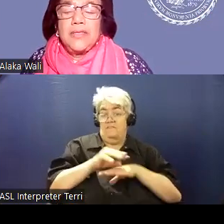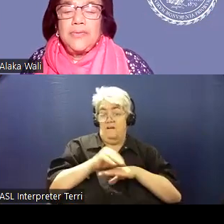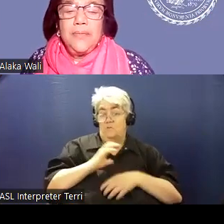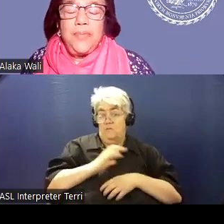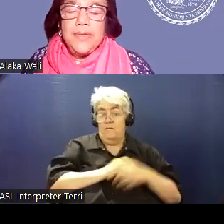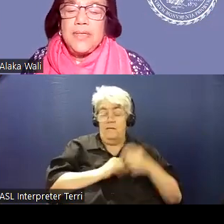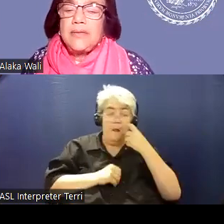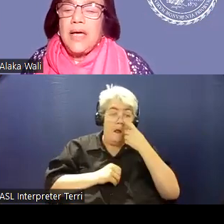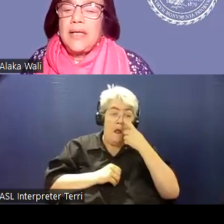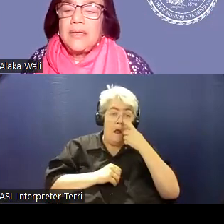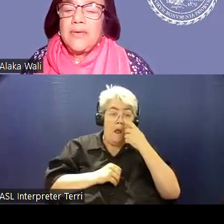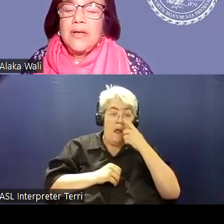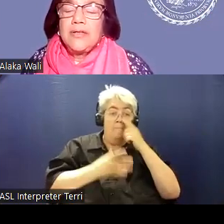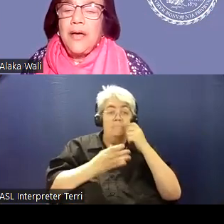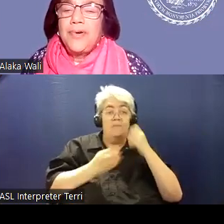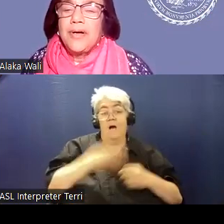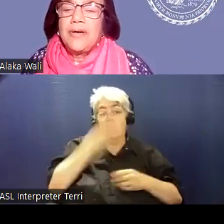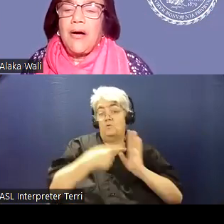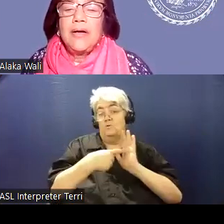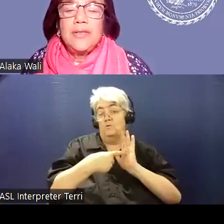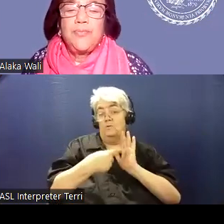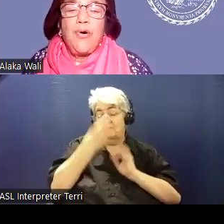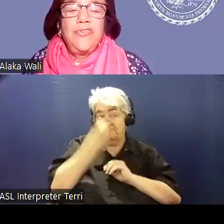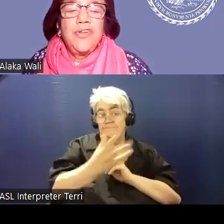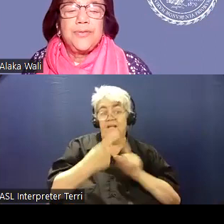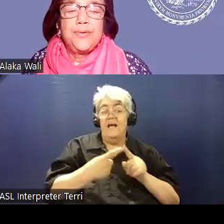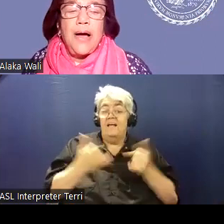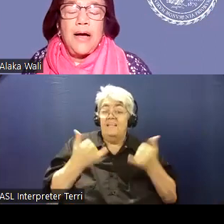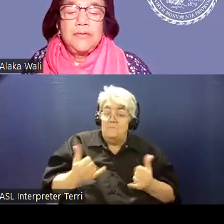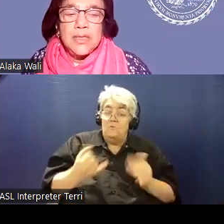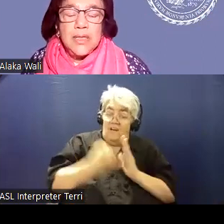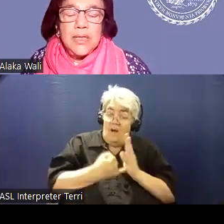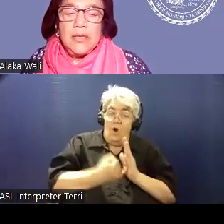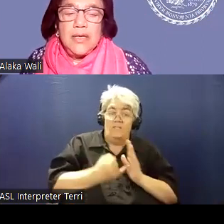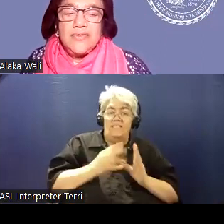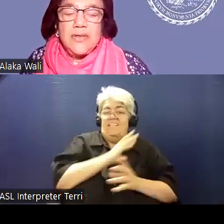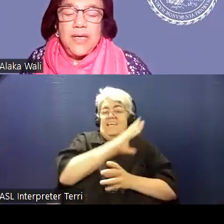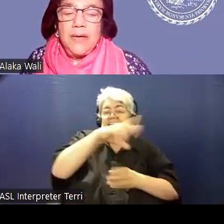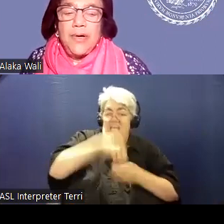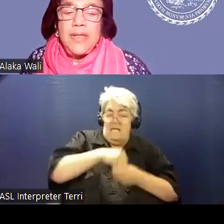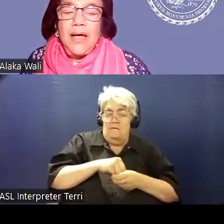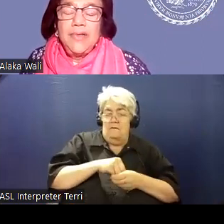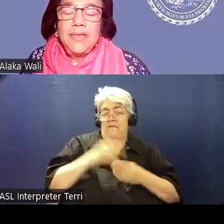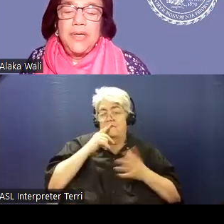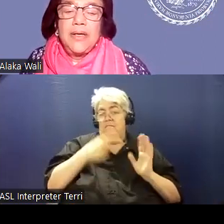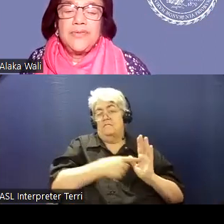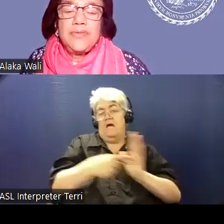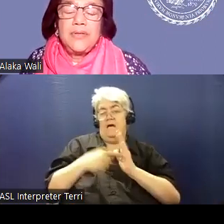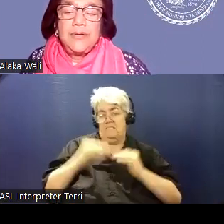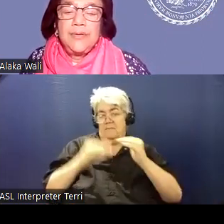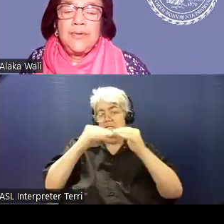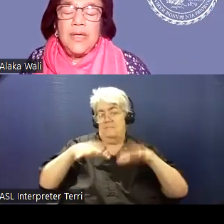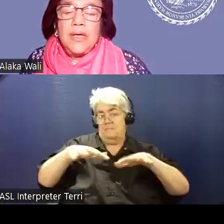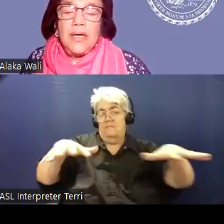And I just want to point out that the contemporary art is woven throughout the exhibit. And what that really begins